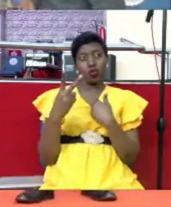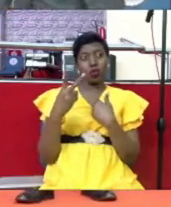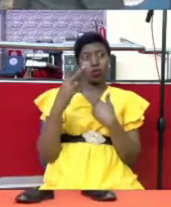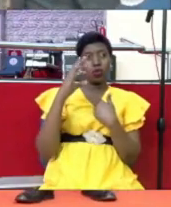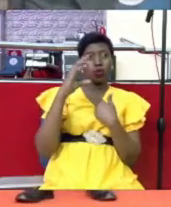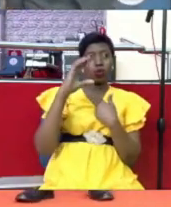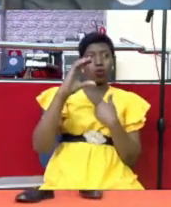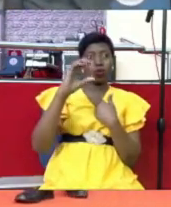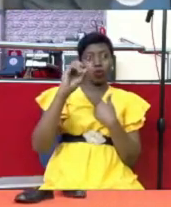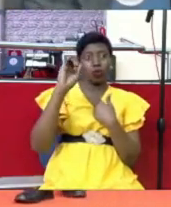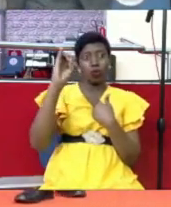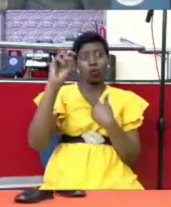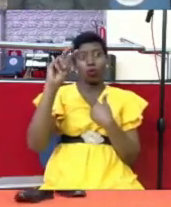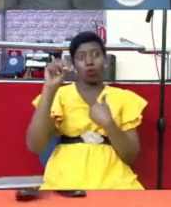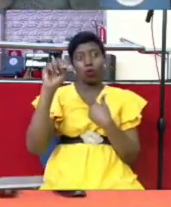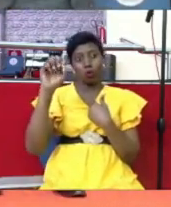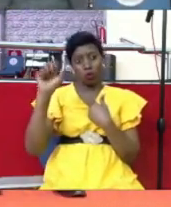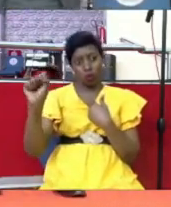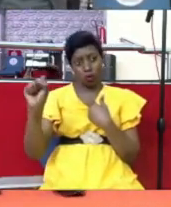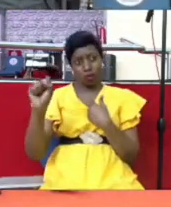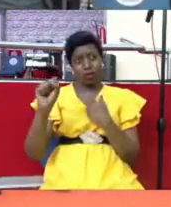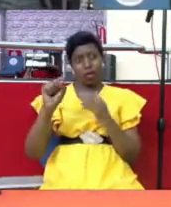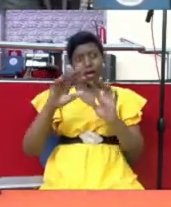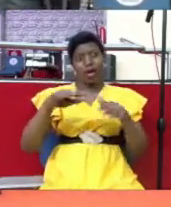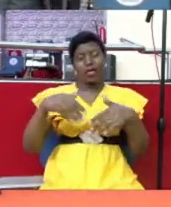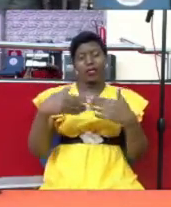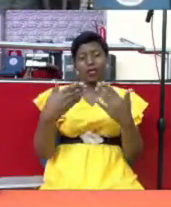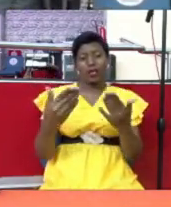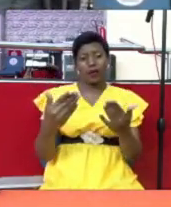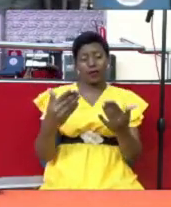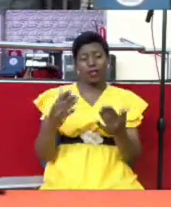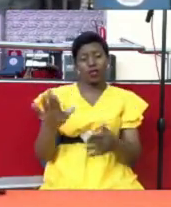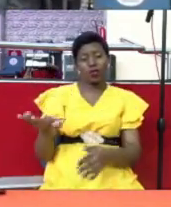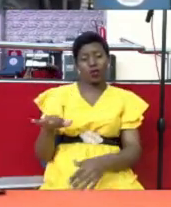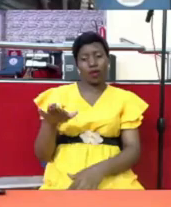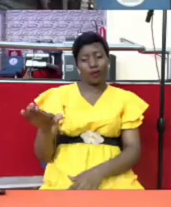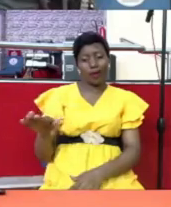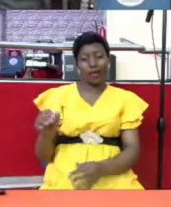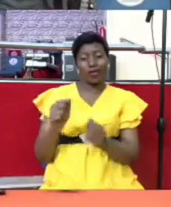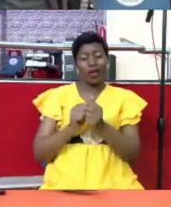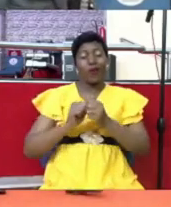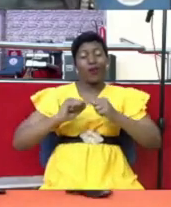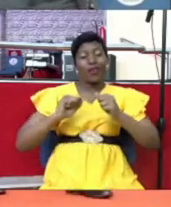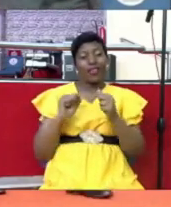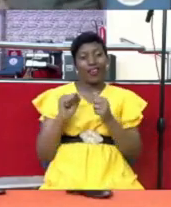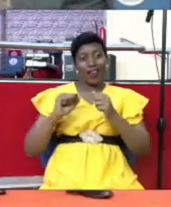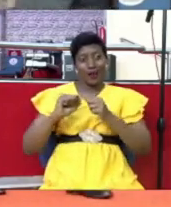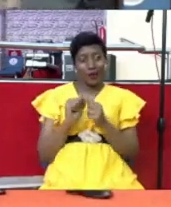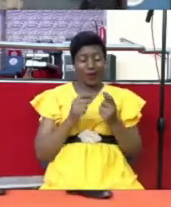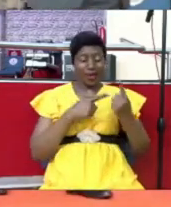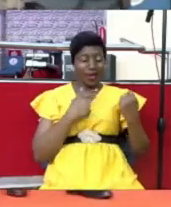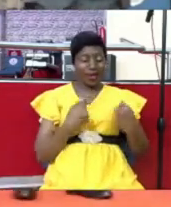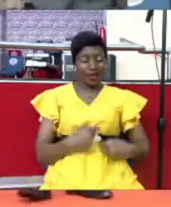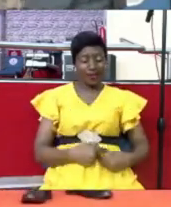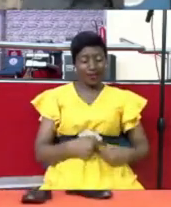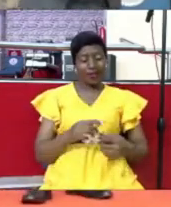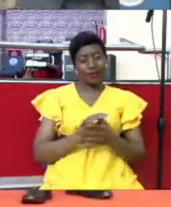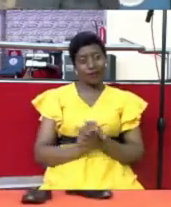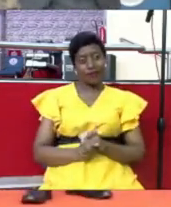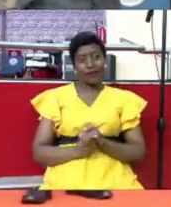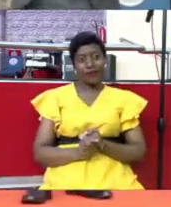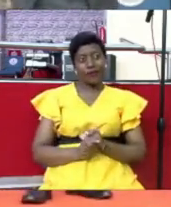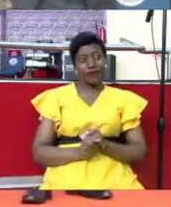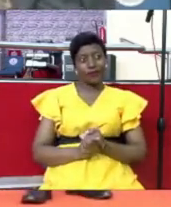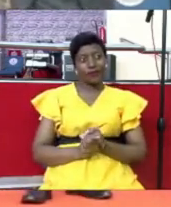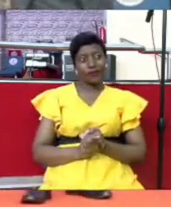mbili. And she brought it to the place with a joyful heart. Akaileta mala pale